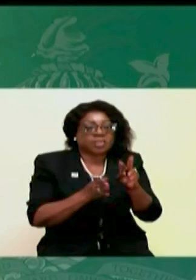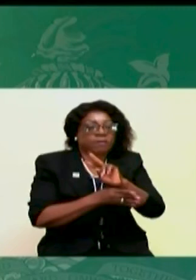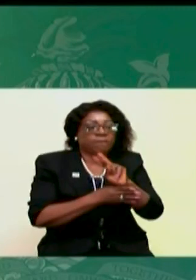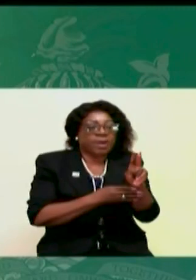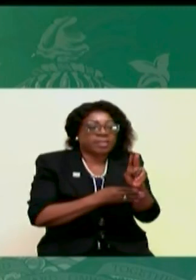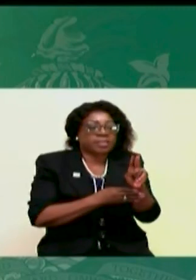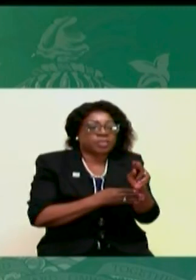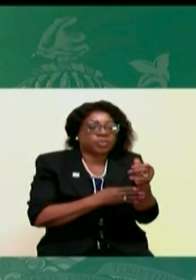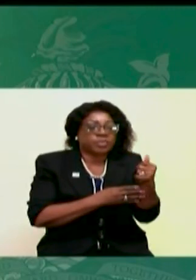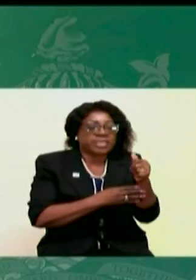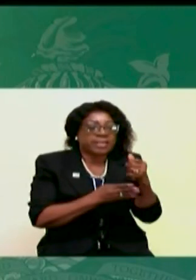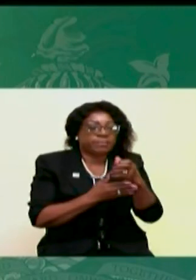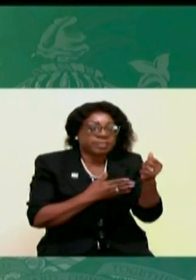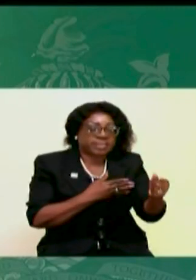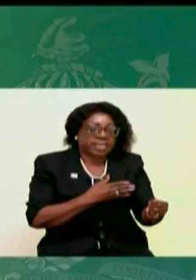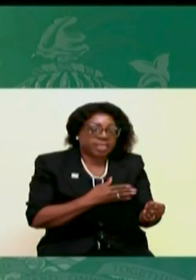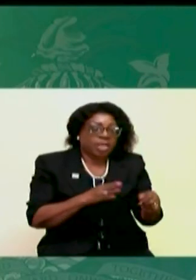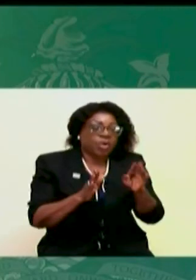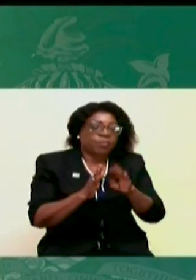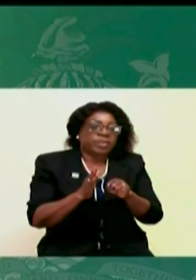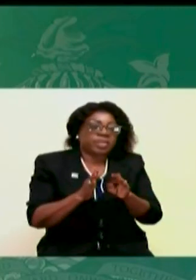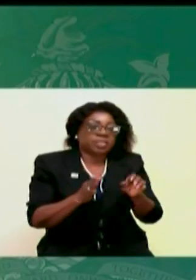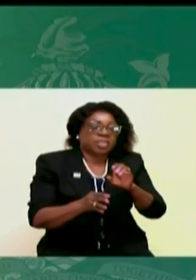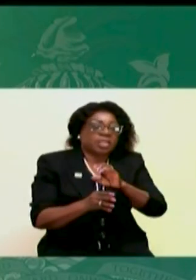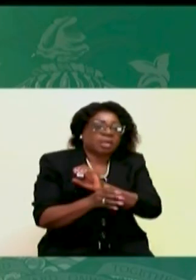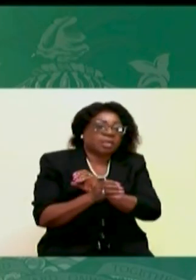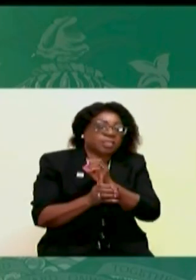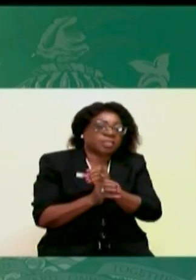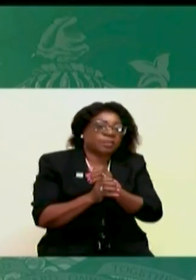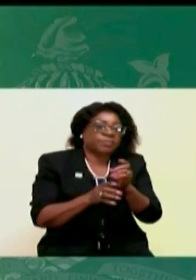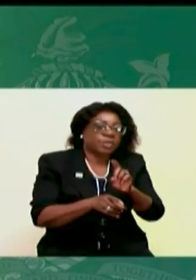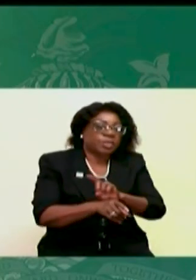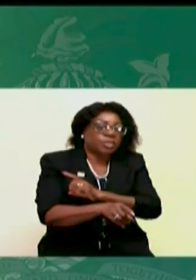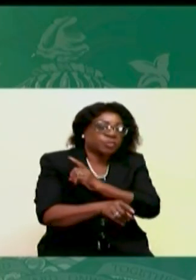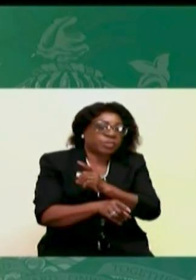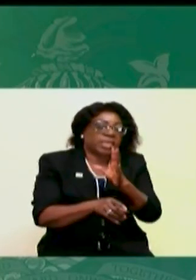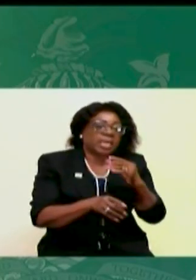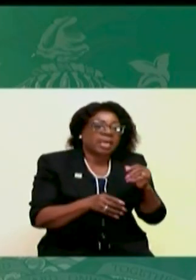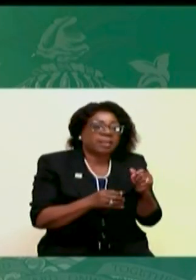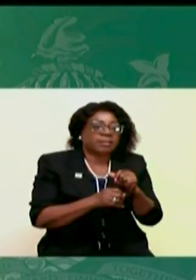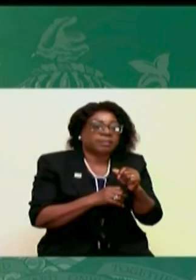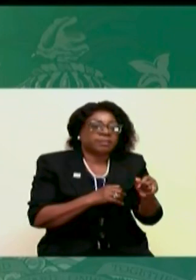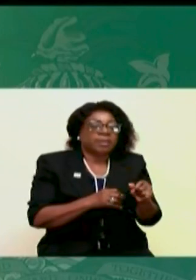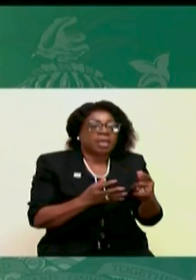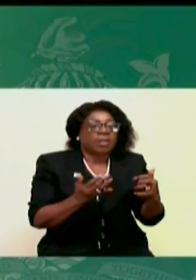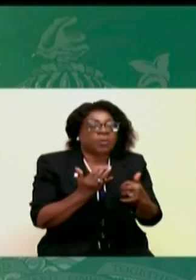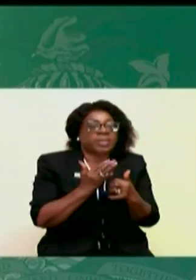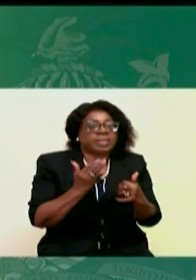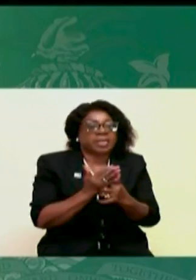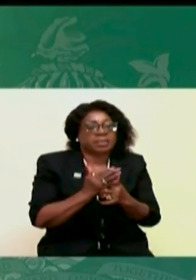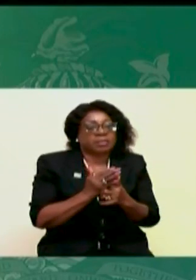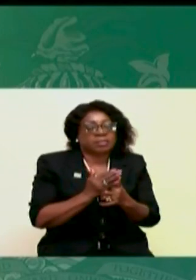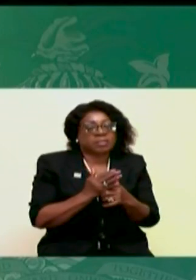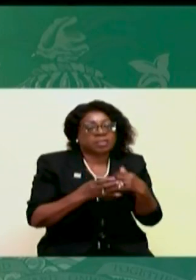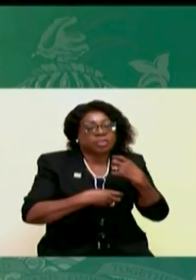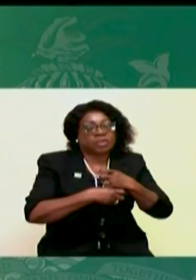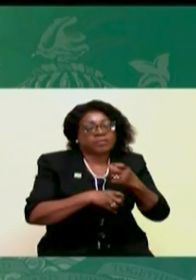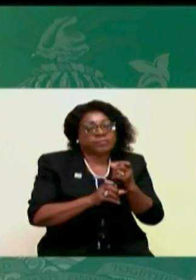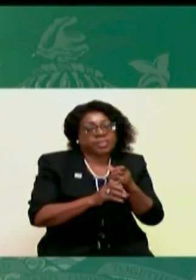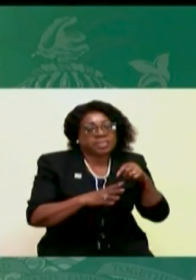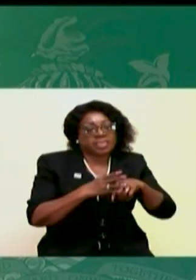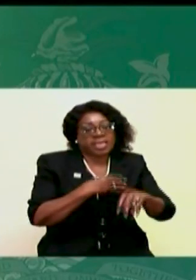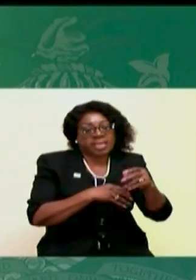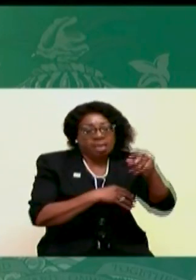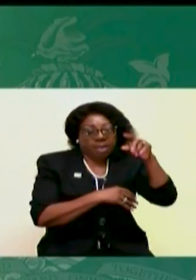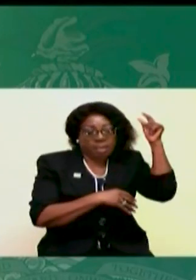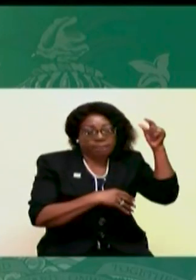in custom duties and excess taxes, along with the technological and digital transformations in our government